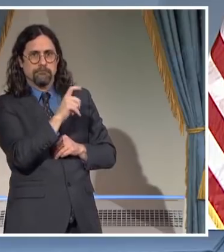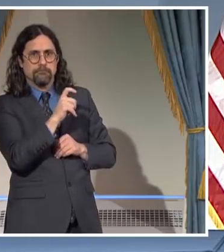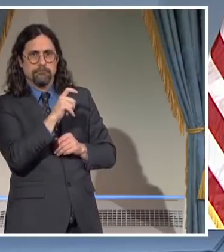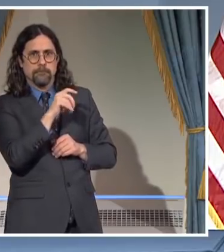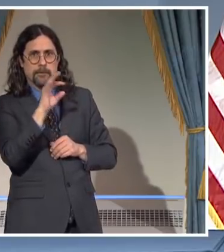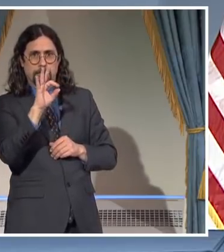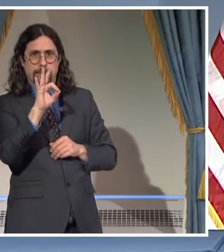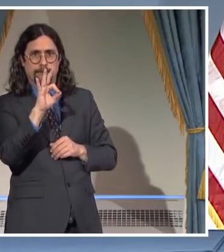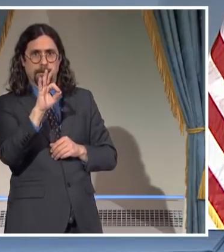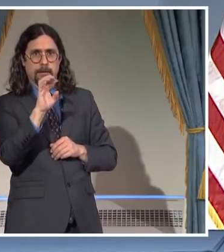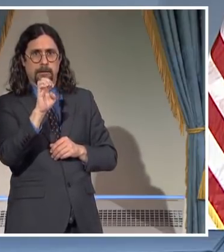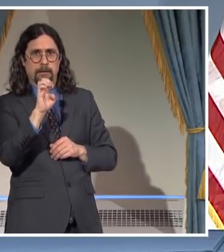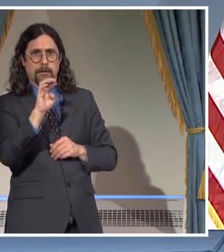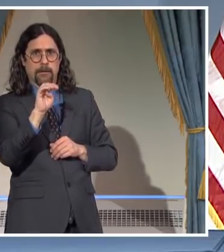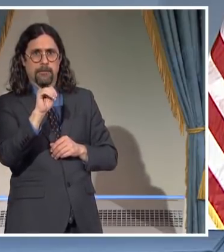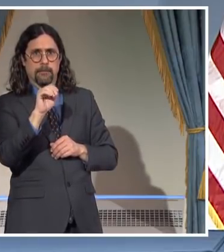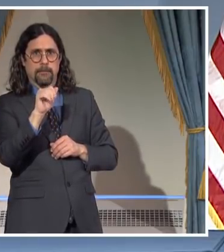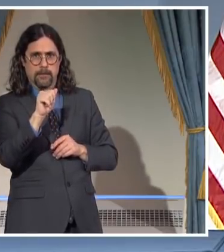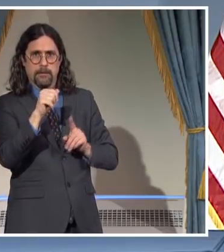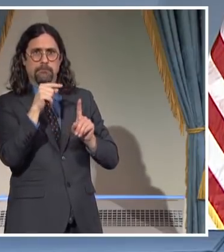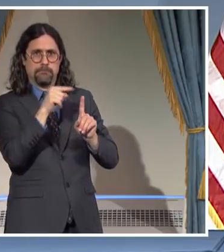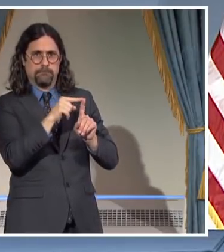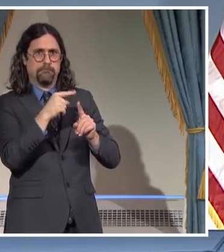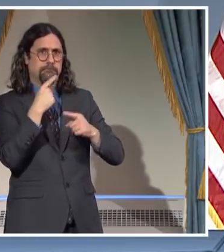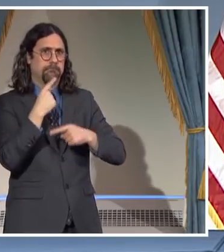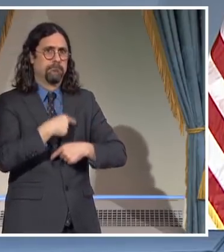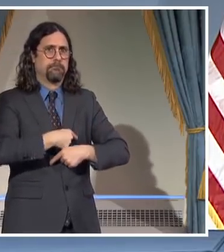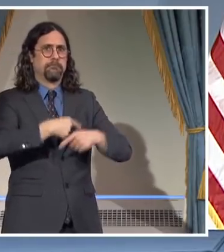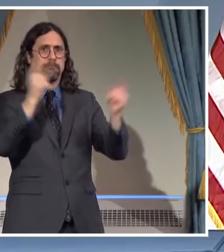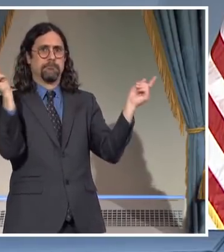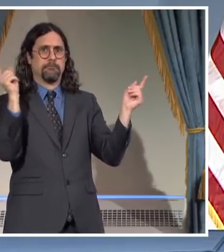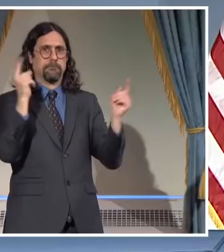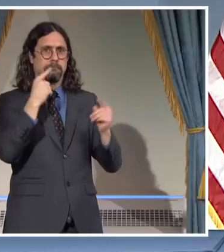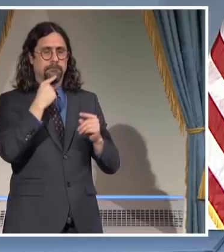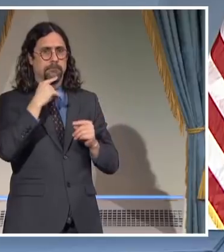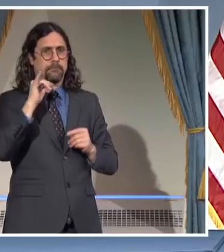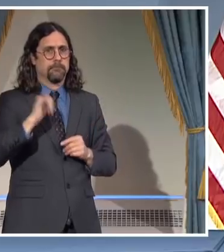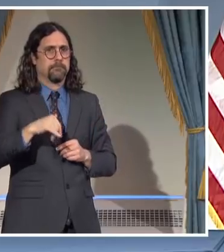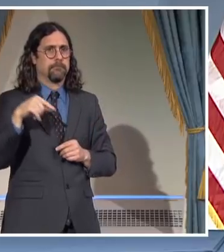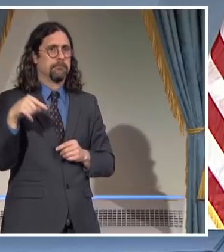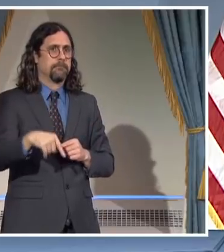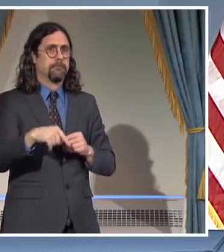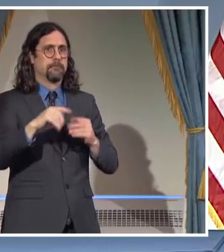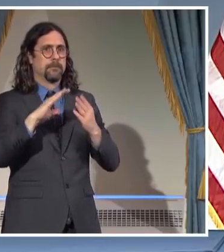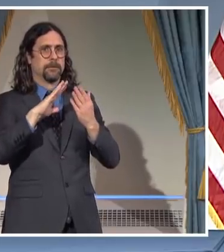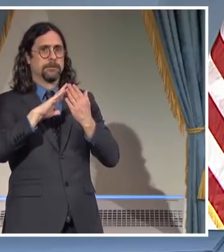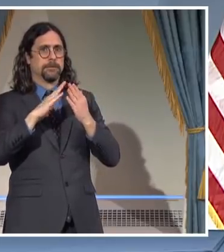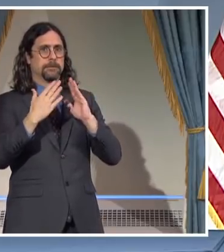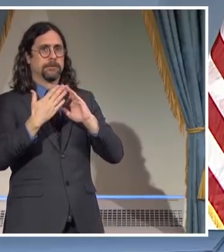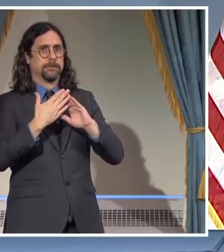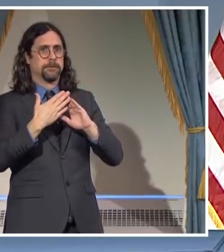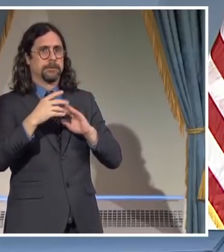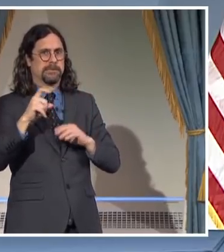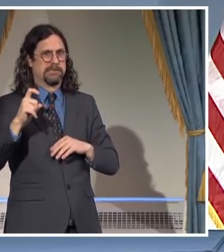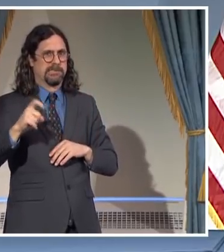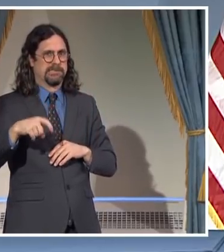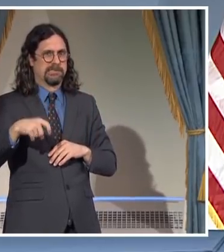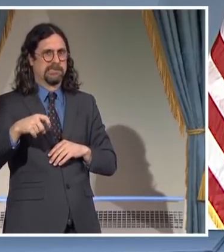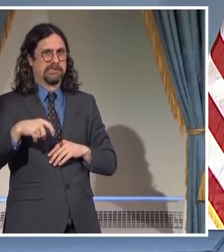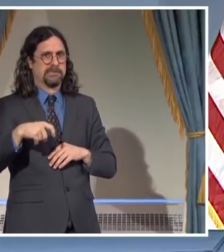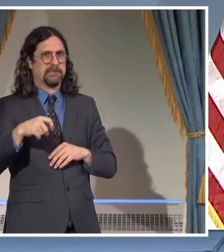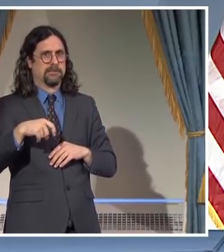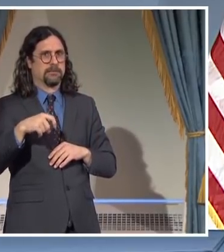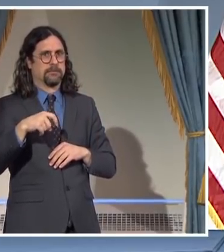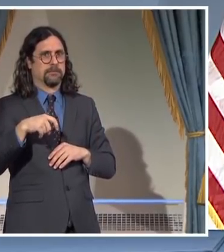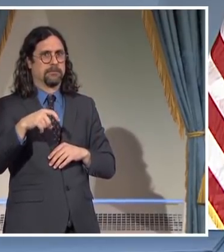than 1,800 intensive care units are expected to be full by Friday. Just wondering if you can confirm